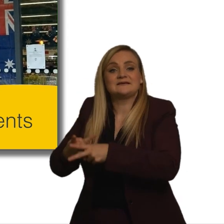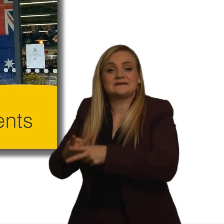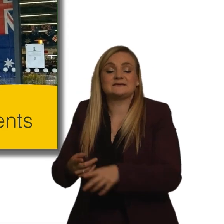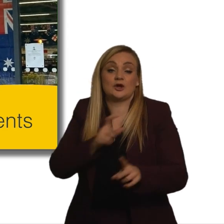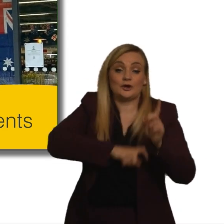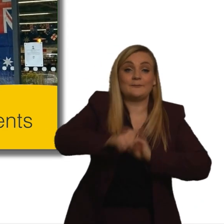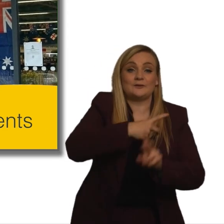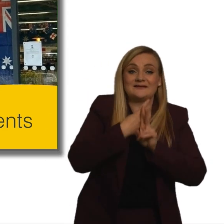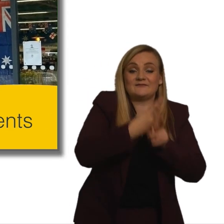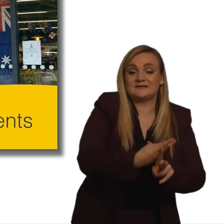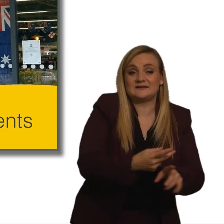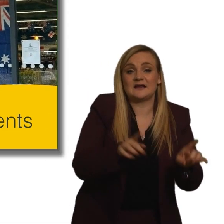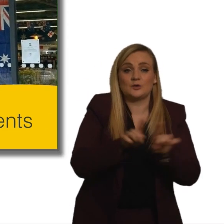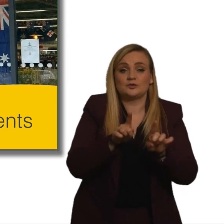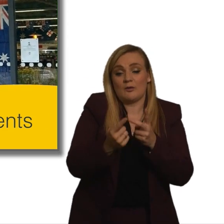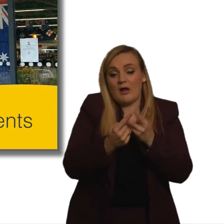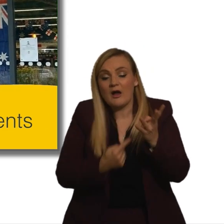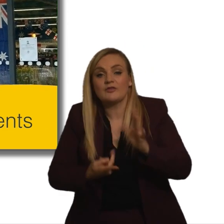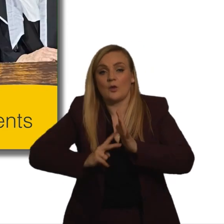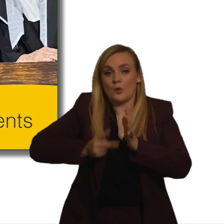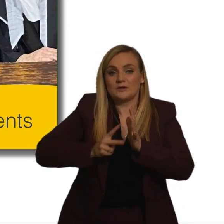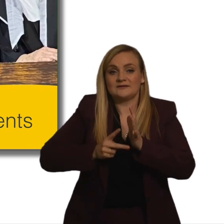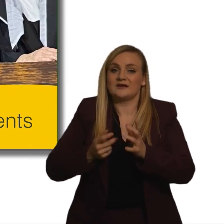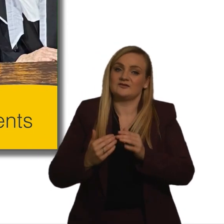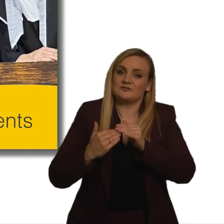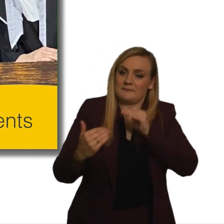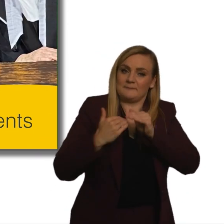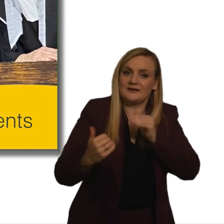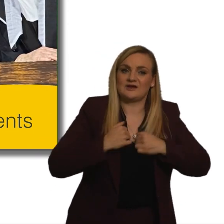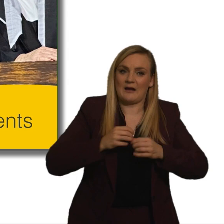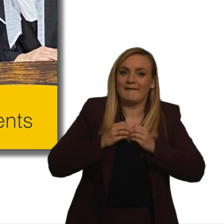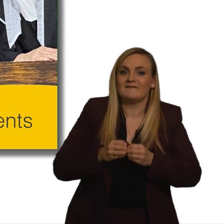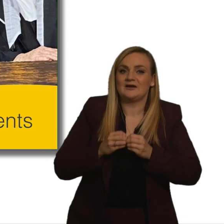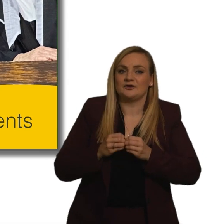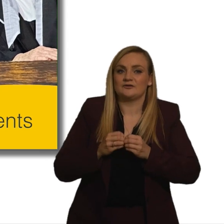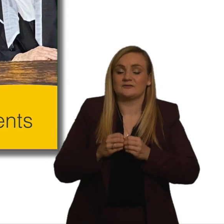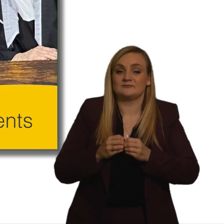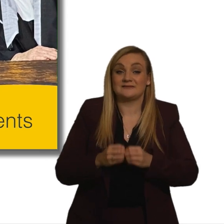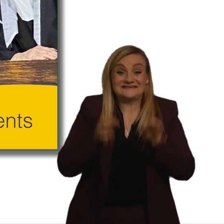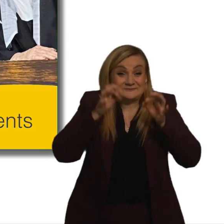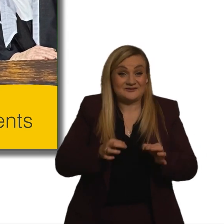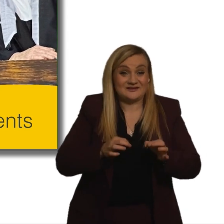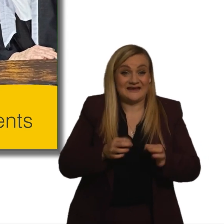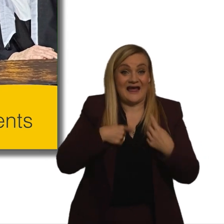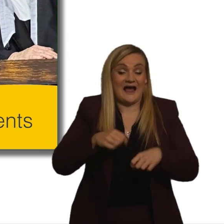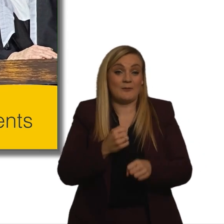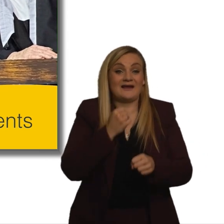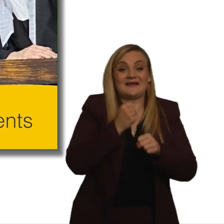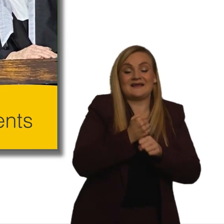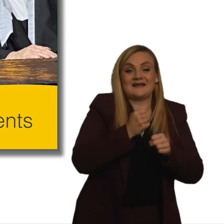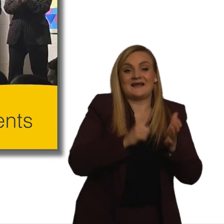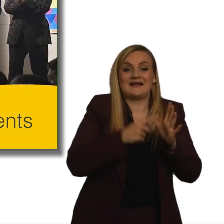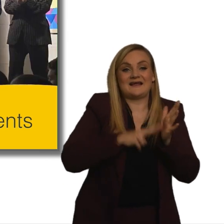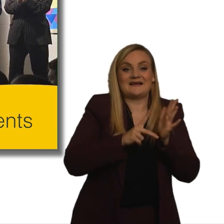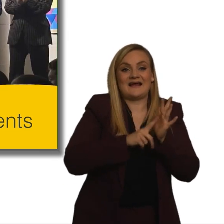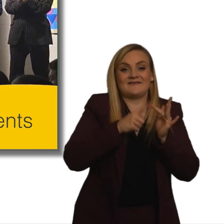up with other community organisations who share our values, including a partnership between our very own Glanfield Ladies Cooperative